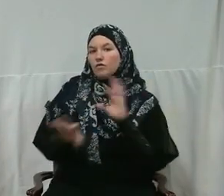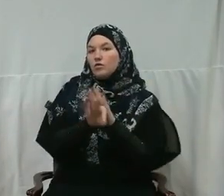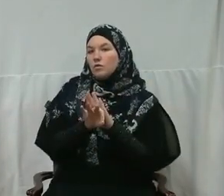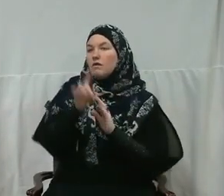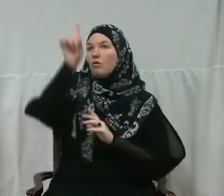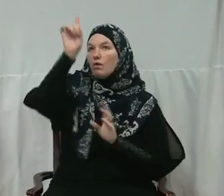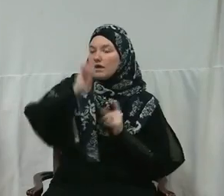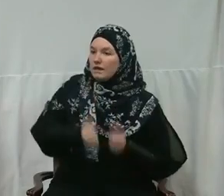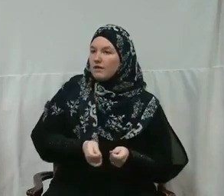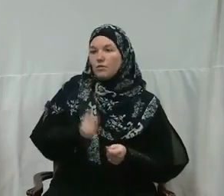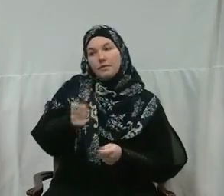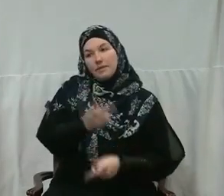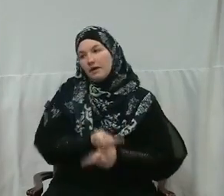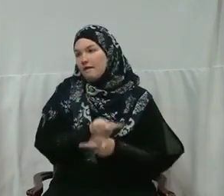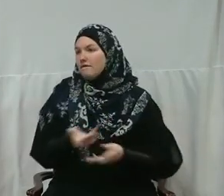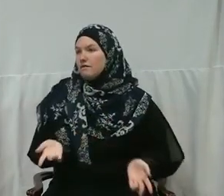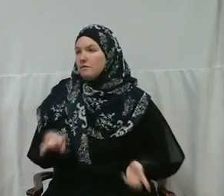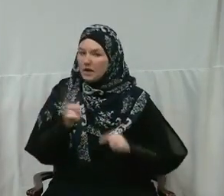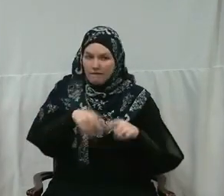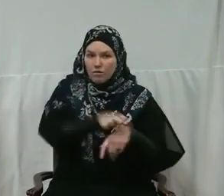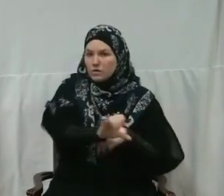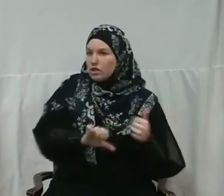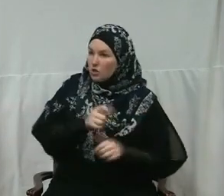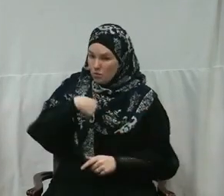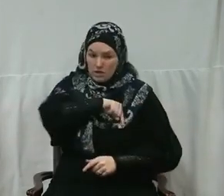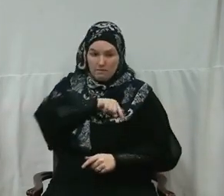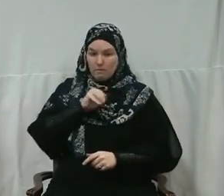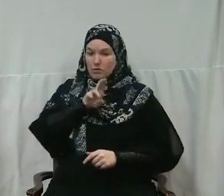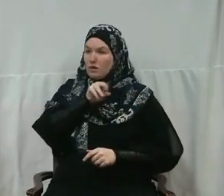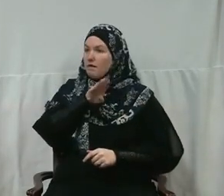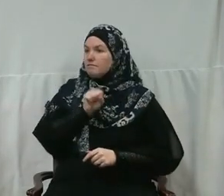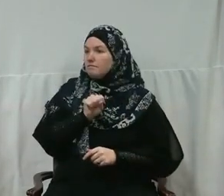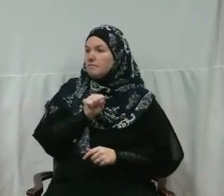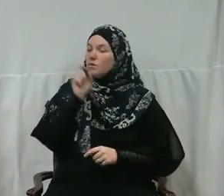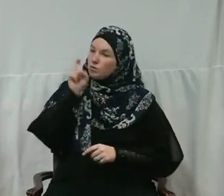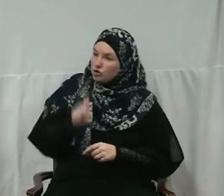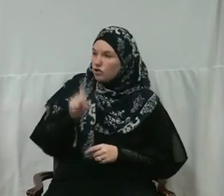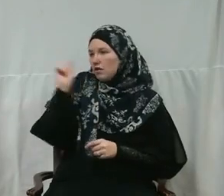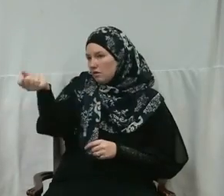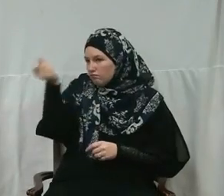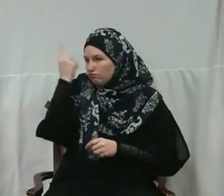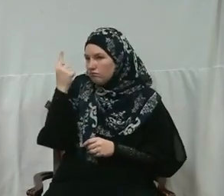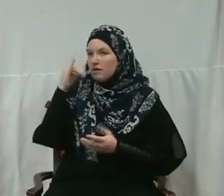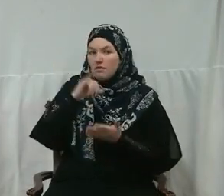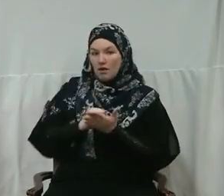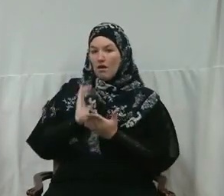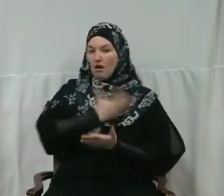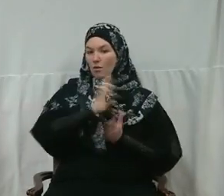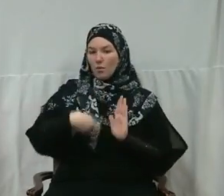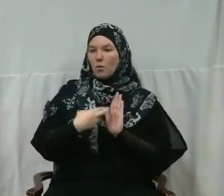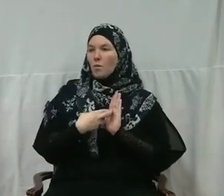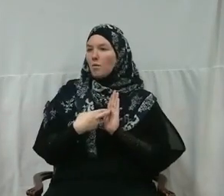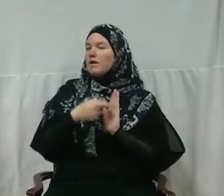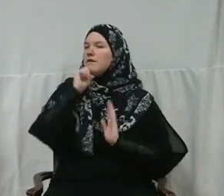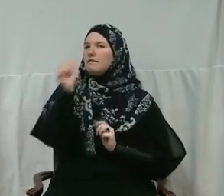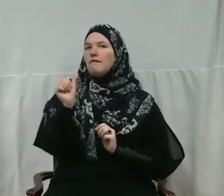them? So we have to be careful that we Muslims should understand that our role